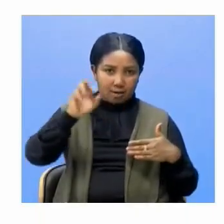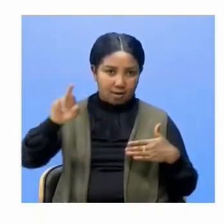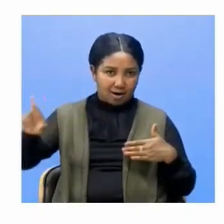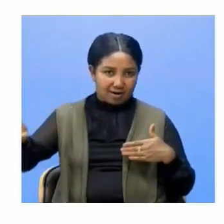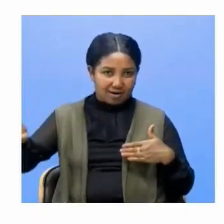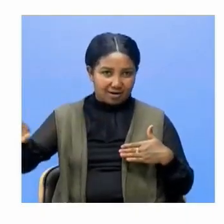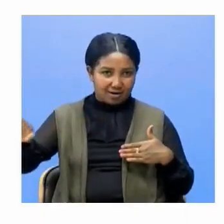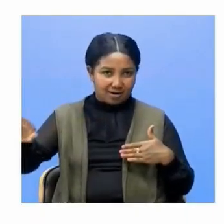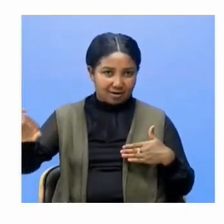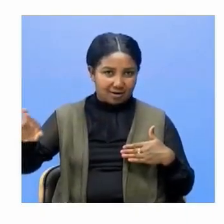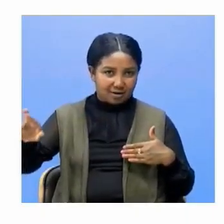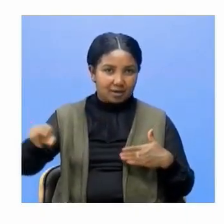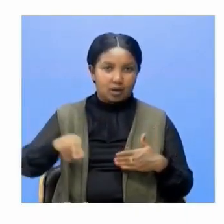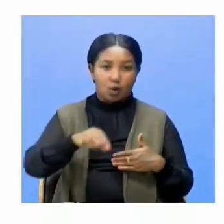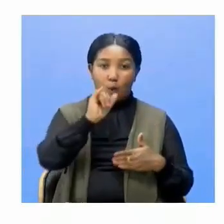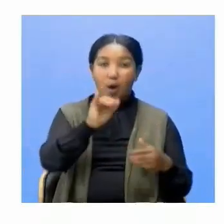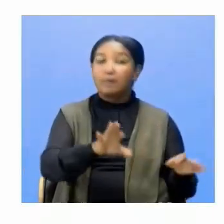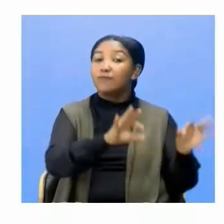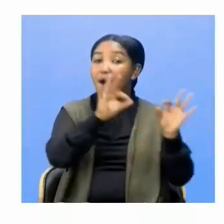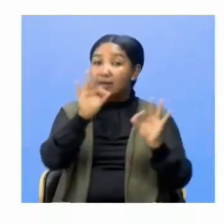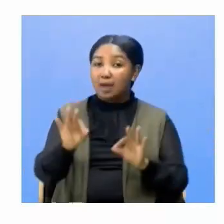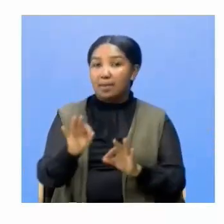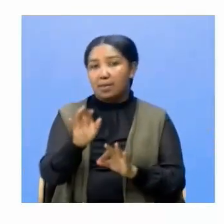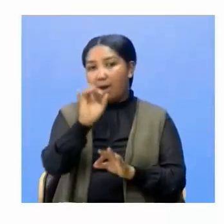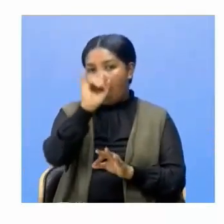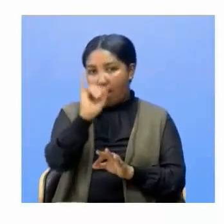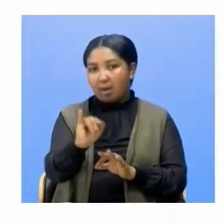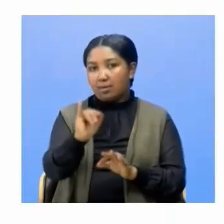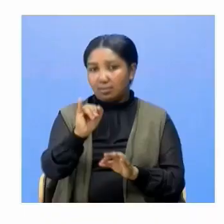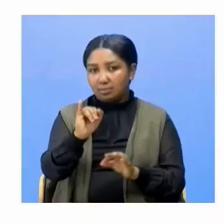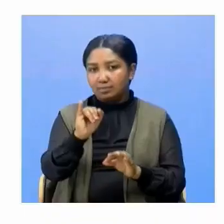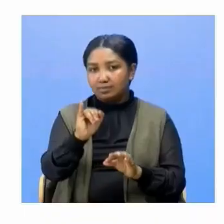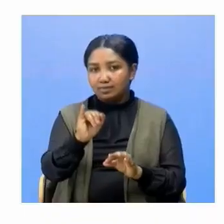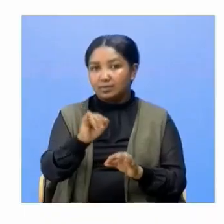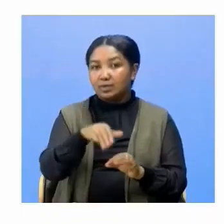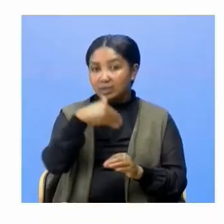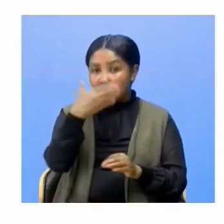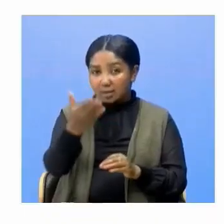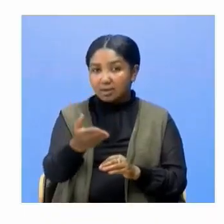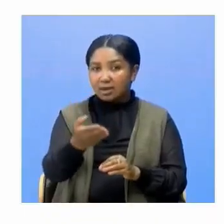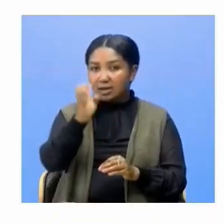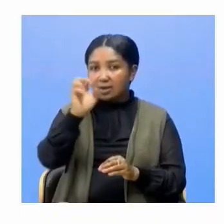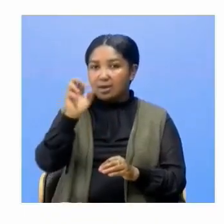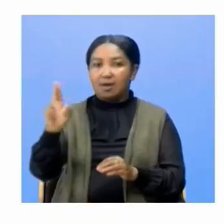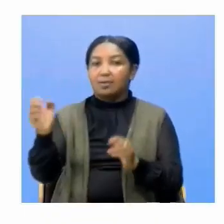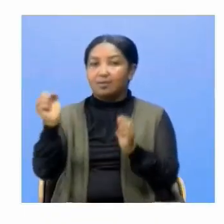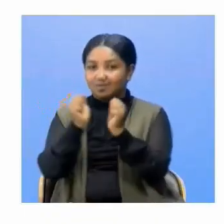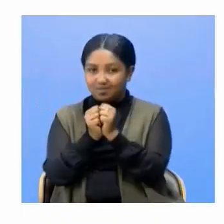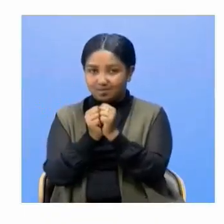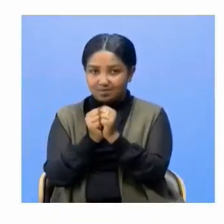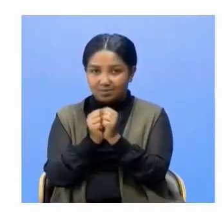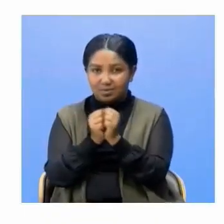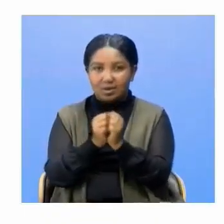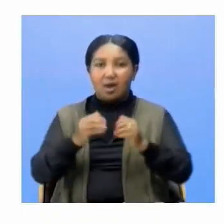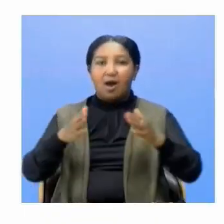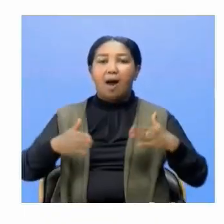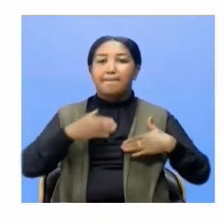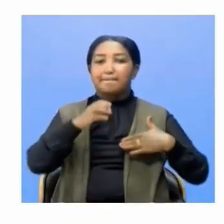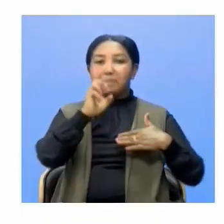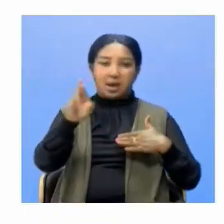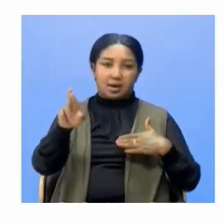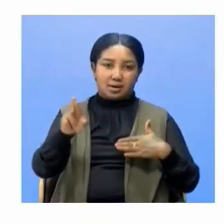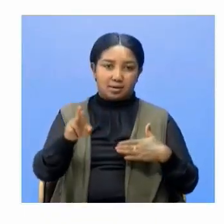Now, instead of Y, I put I. Then we goes with ER. Happier.